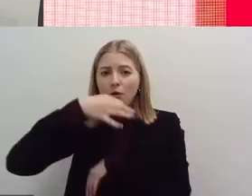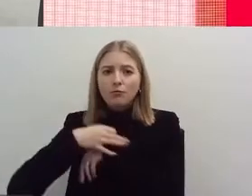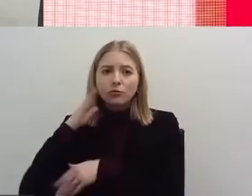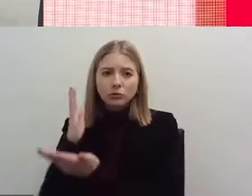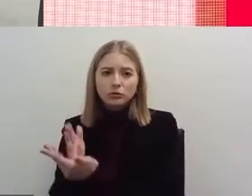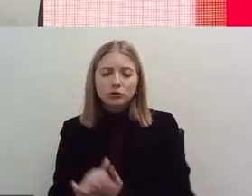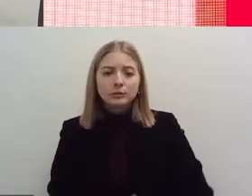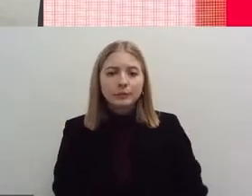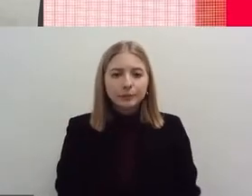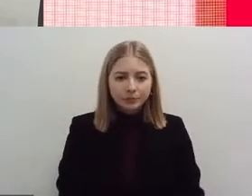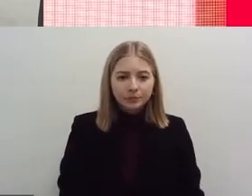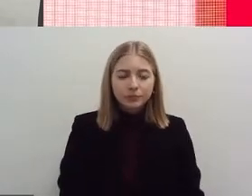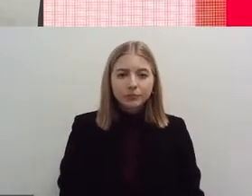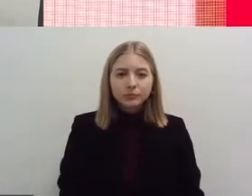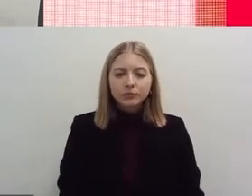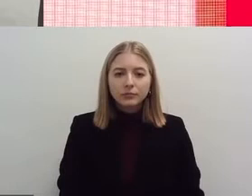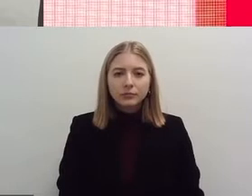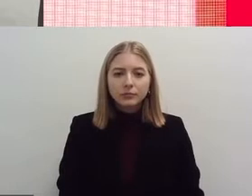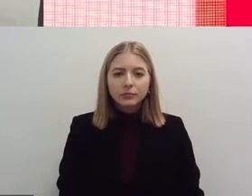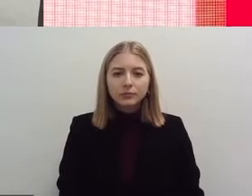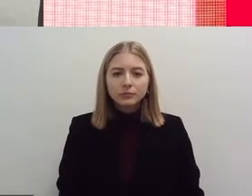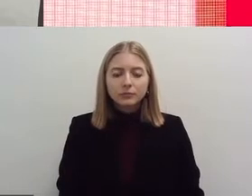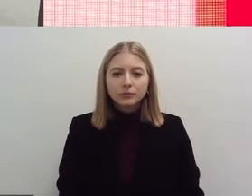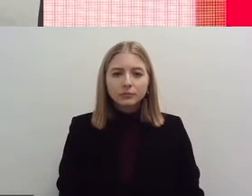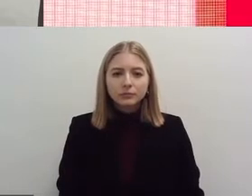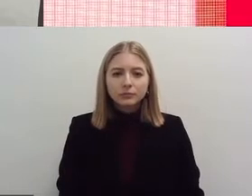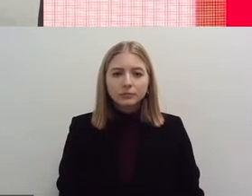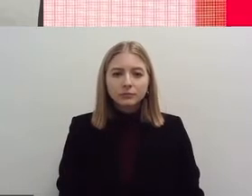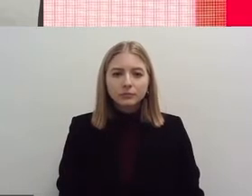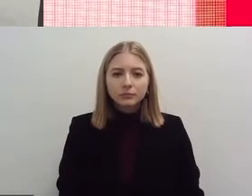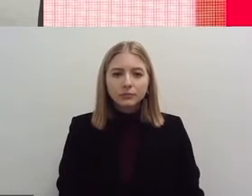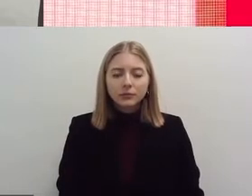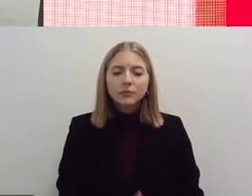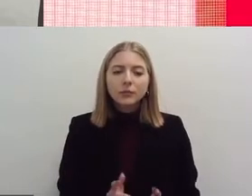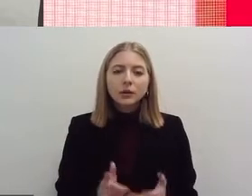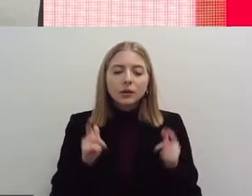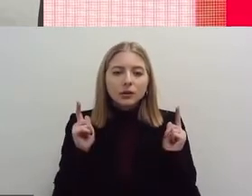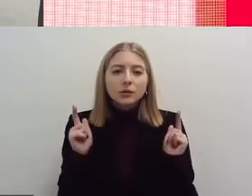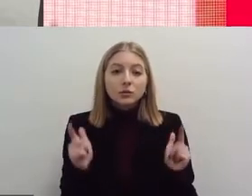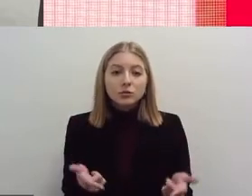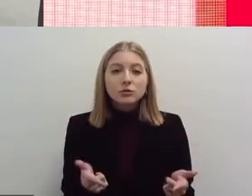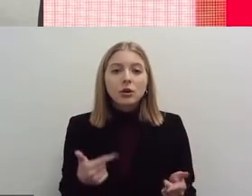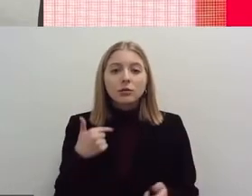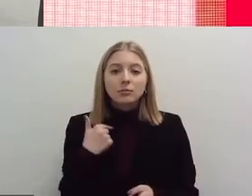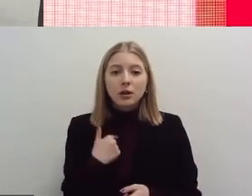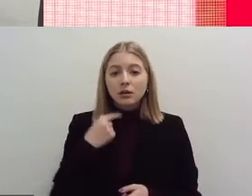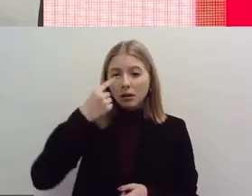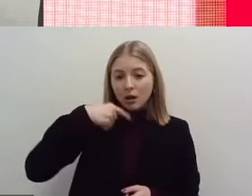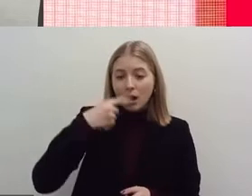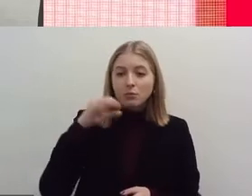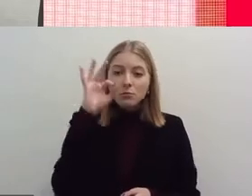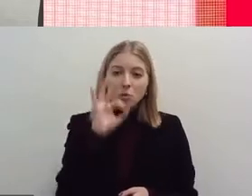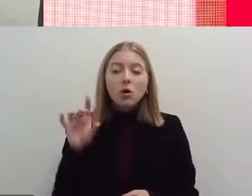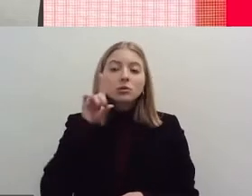quite among us to tackle, especially from a youth perspective, for my side especially, I think it's